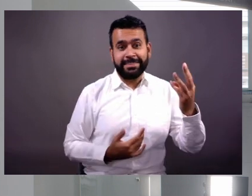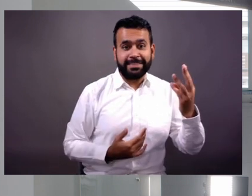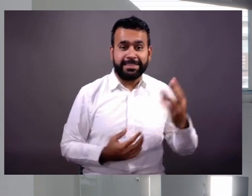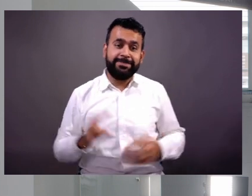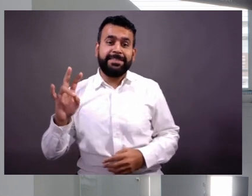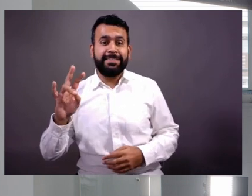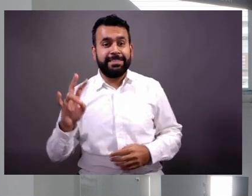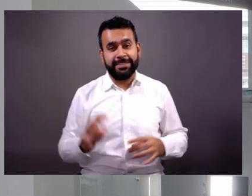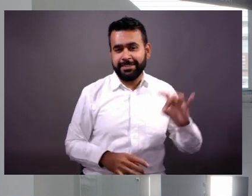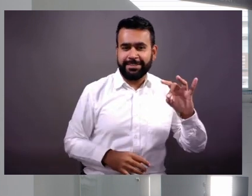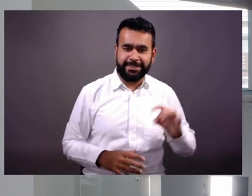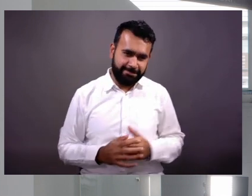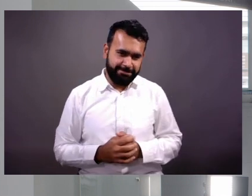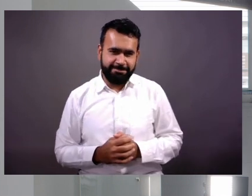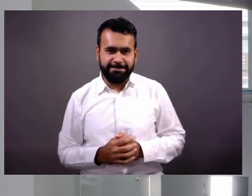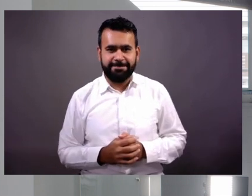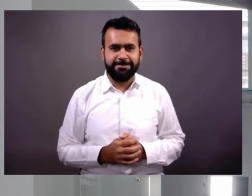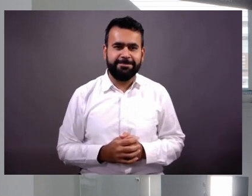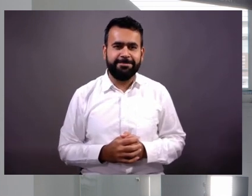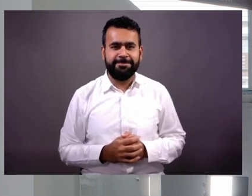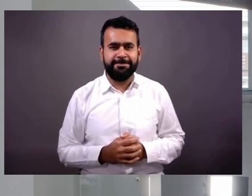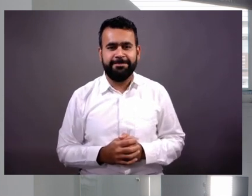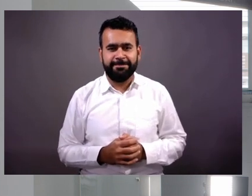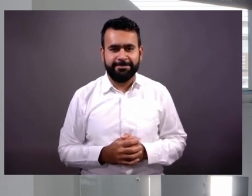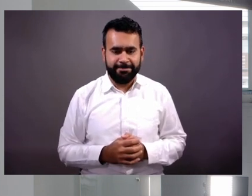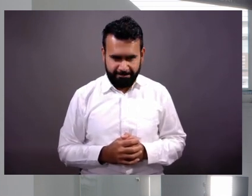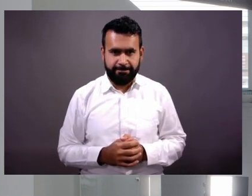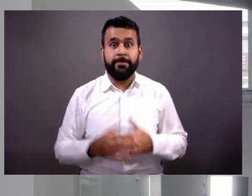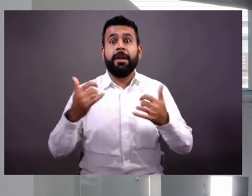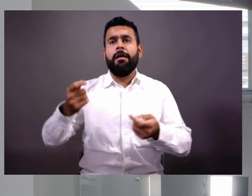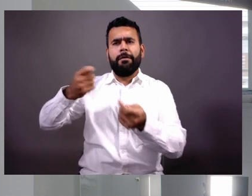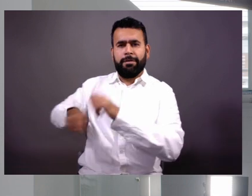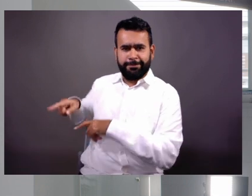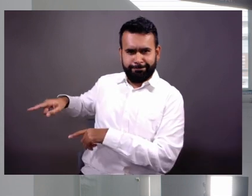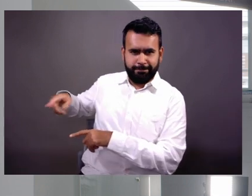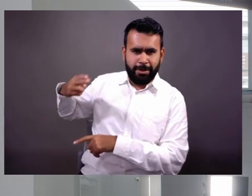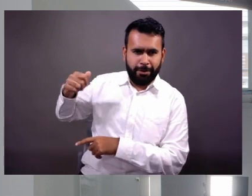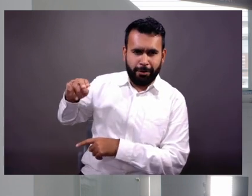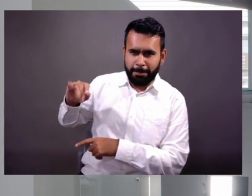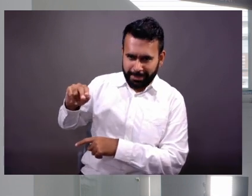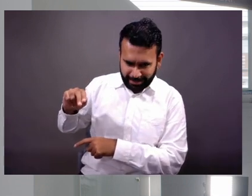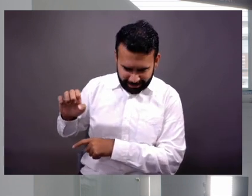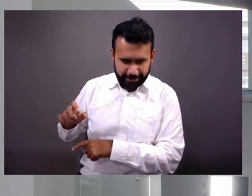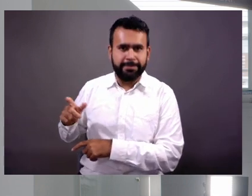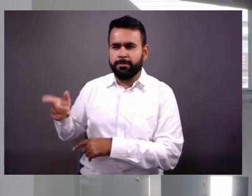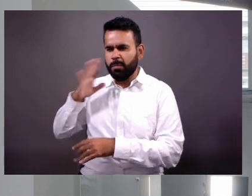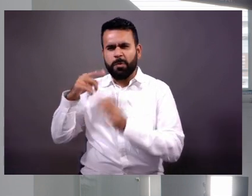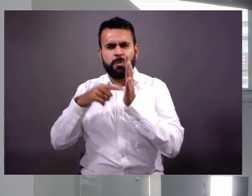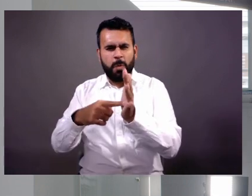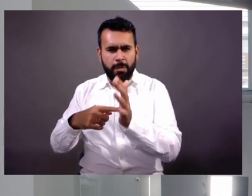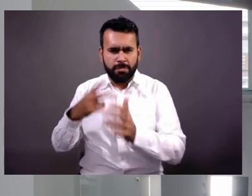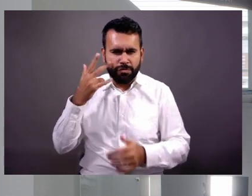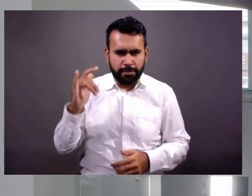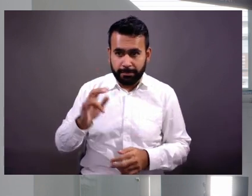4, 5, 6, 7 and 8. All right, so now we're going to switch with Harmony. She's going to show you